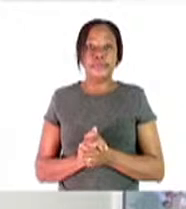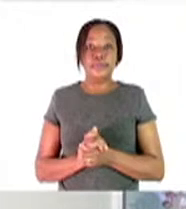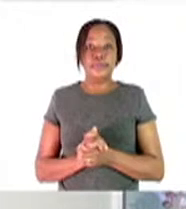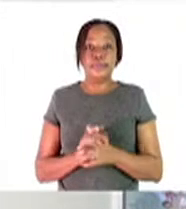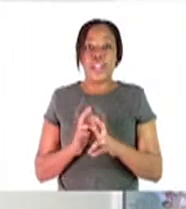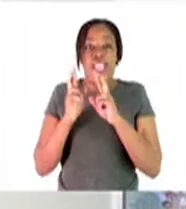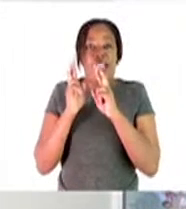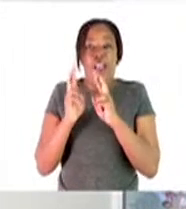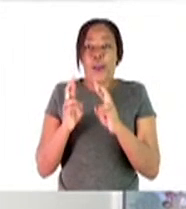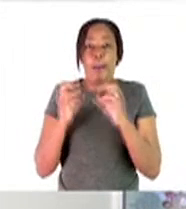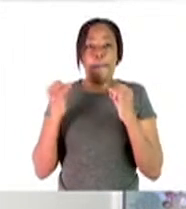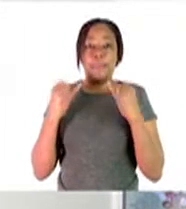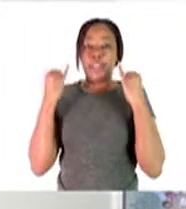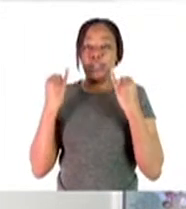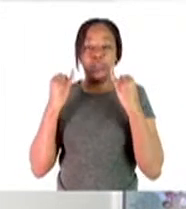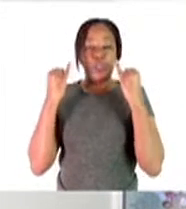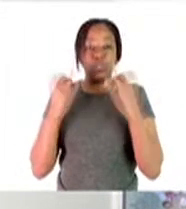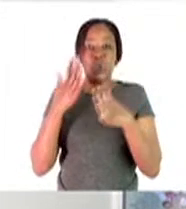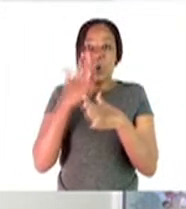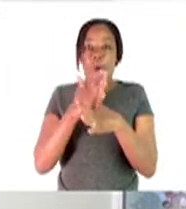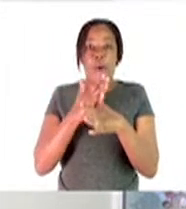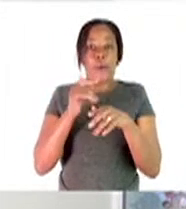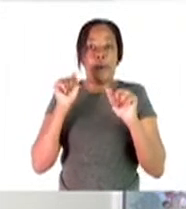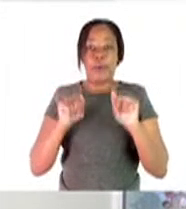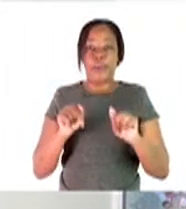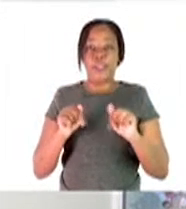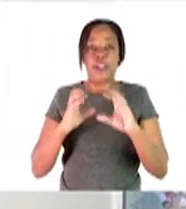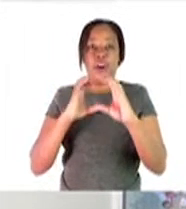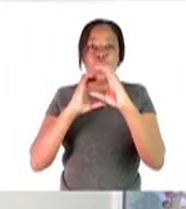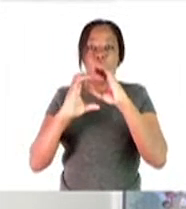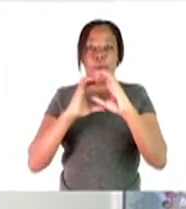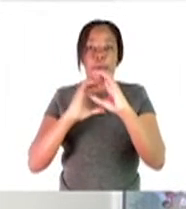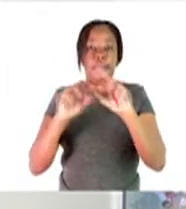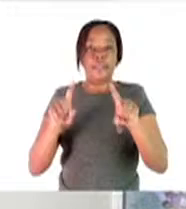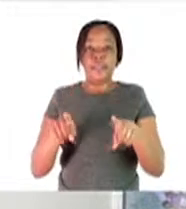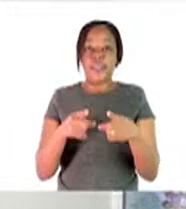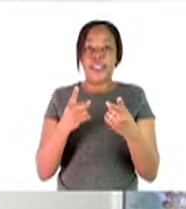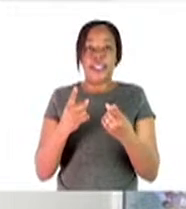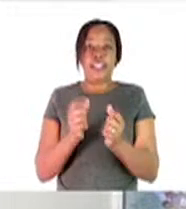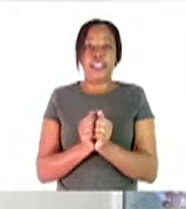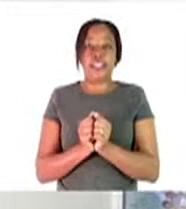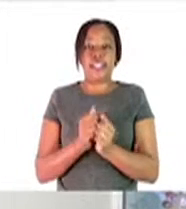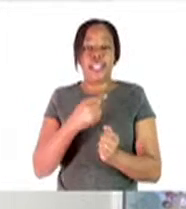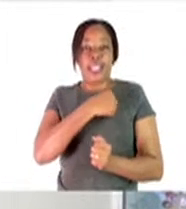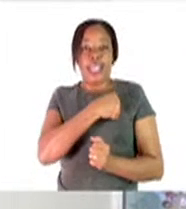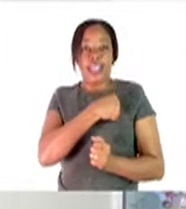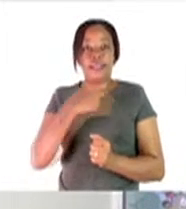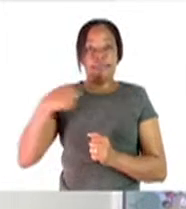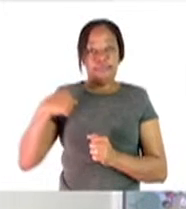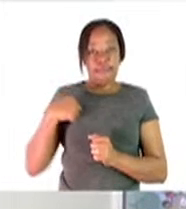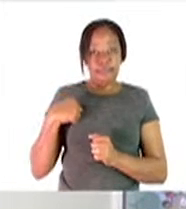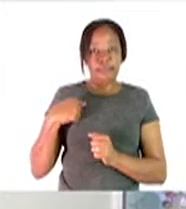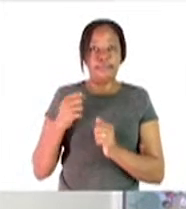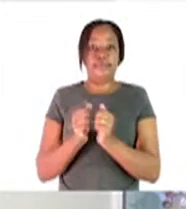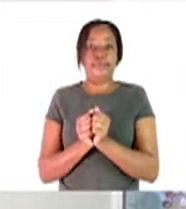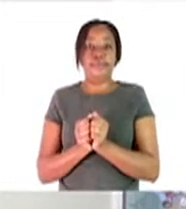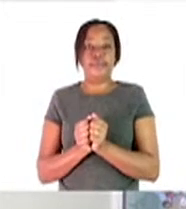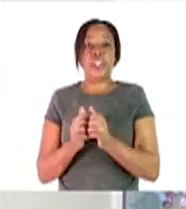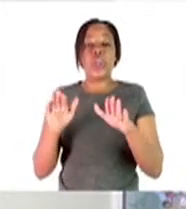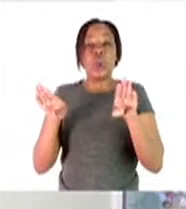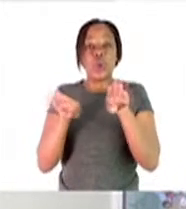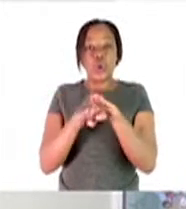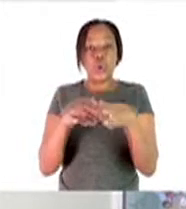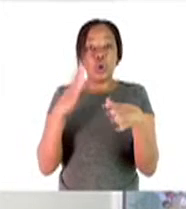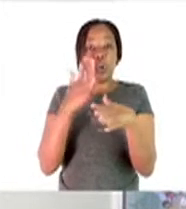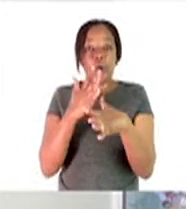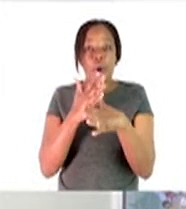I hope you have enjoyed the lesson of today about communication tools and gender. Please do your part, do your work.